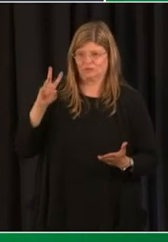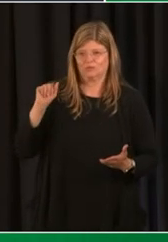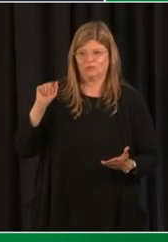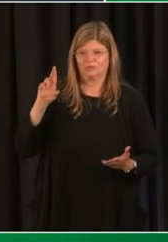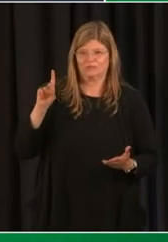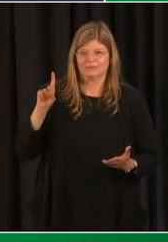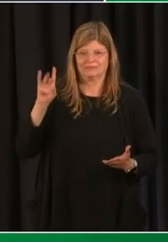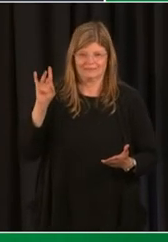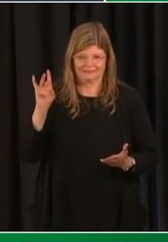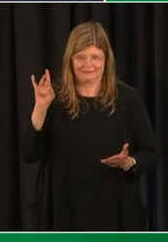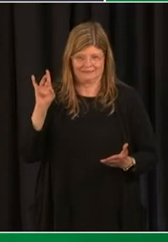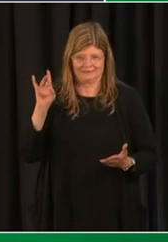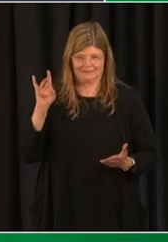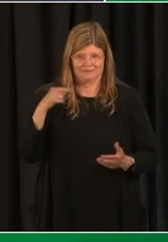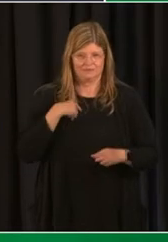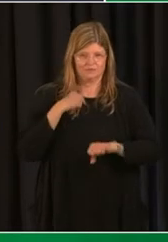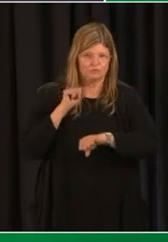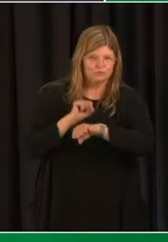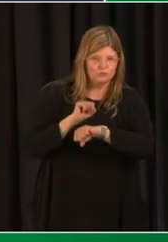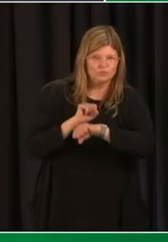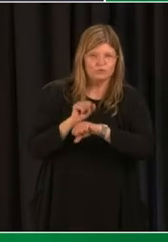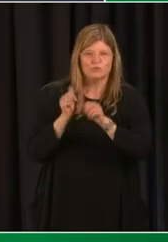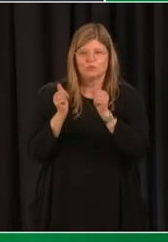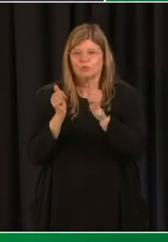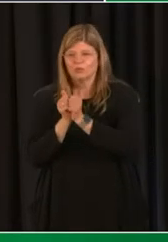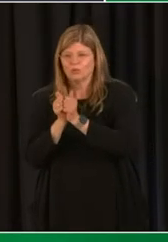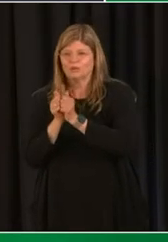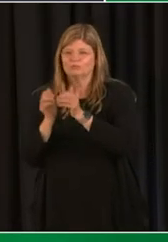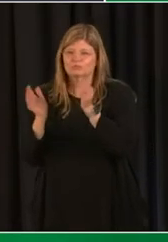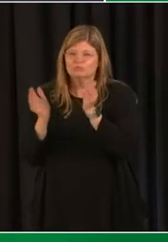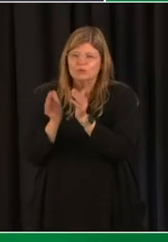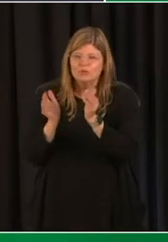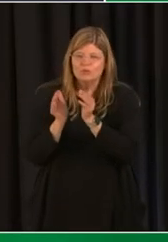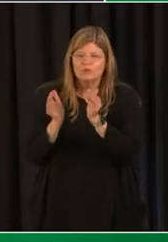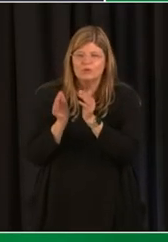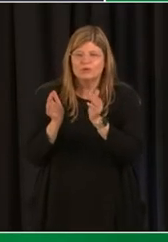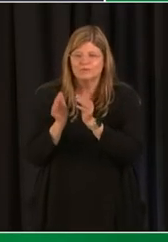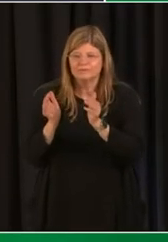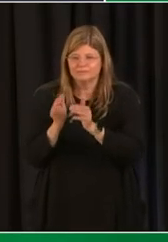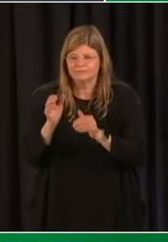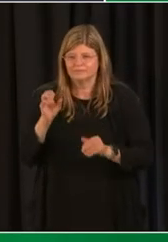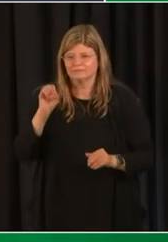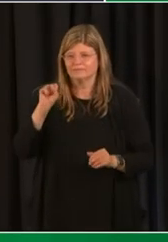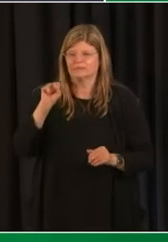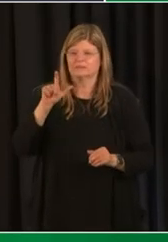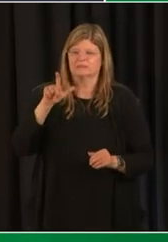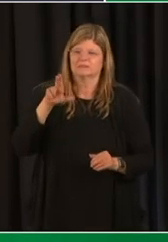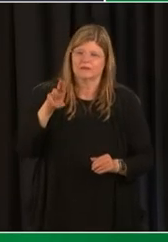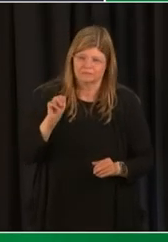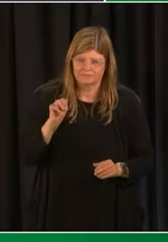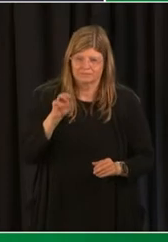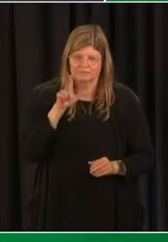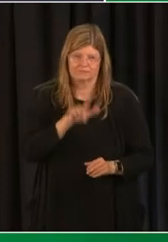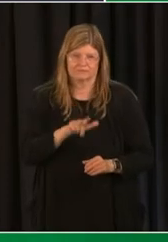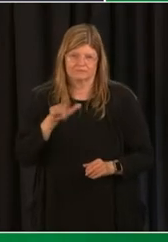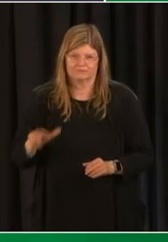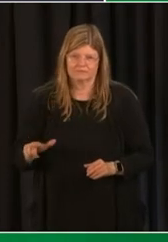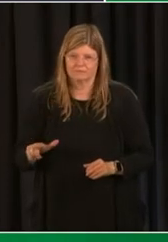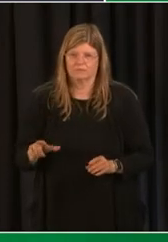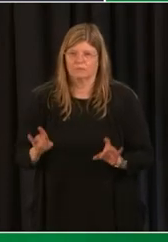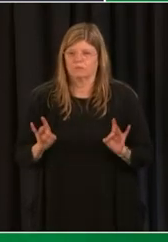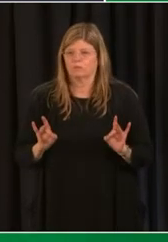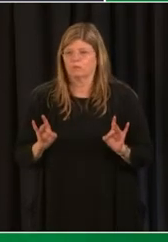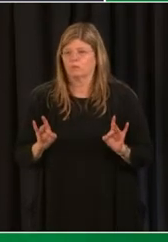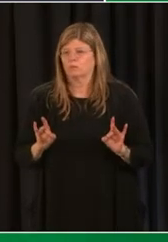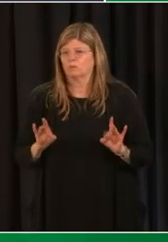and I work with some small landlords. They have had some problems in